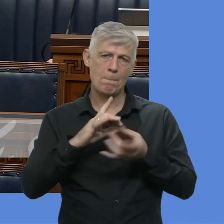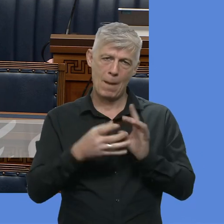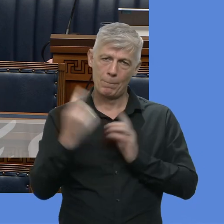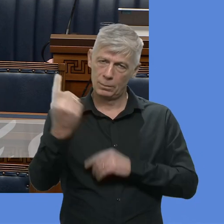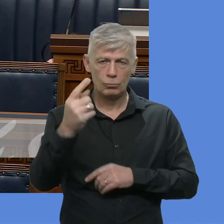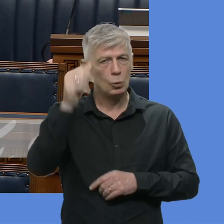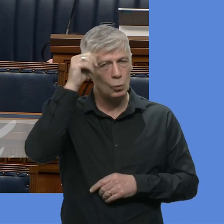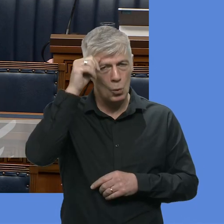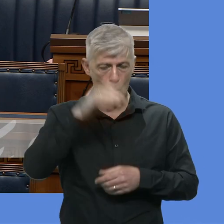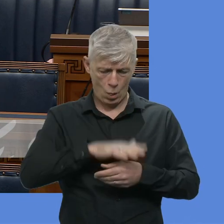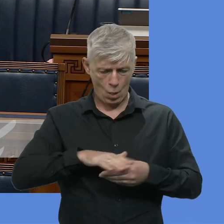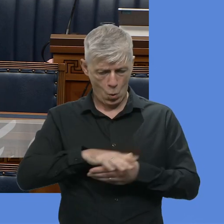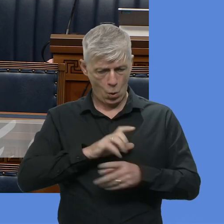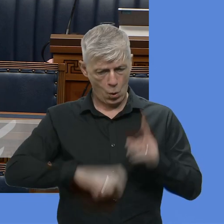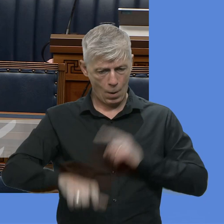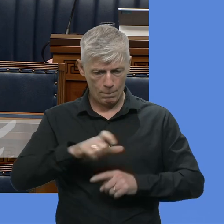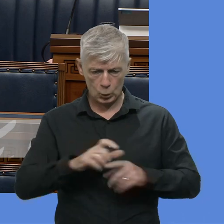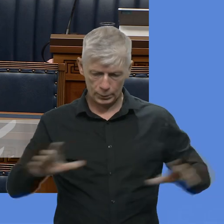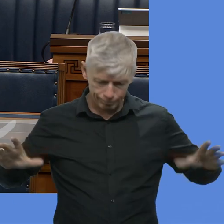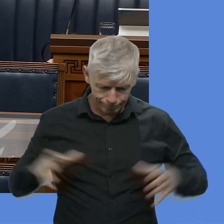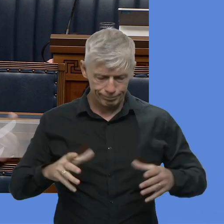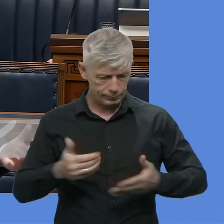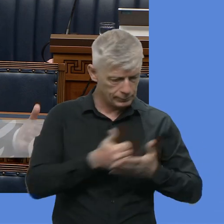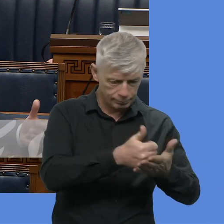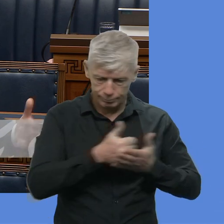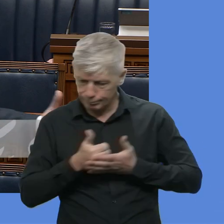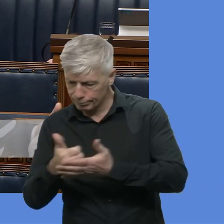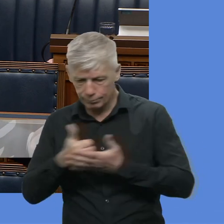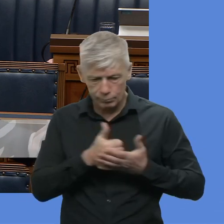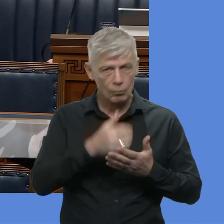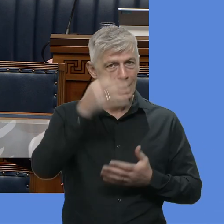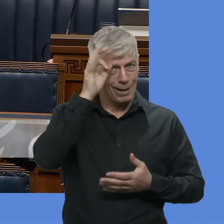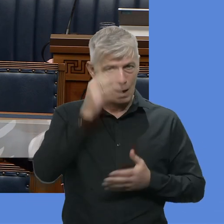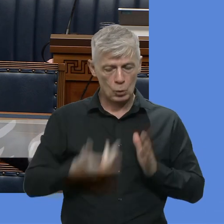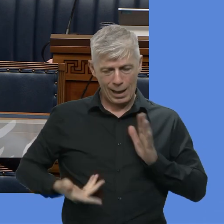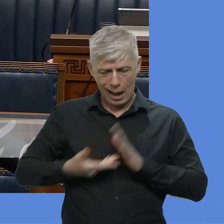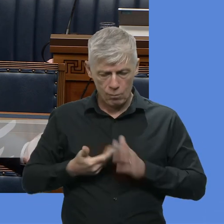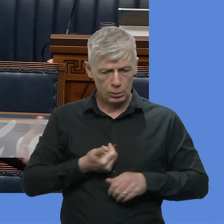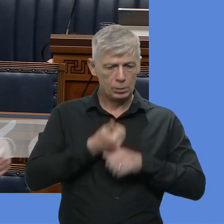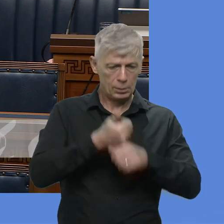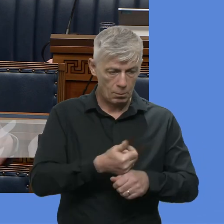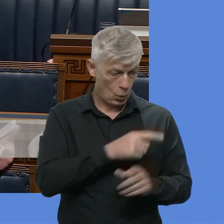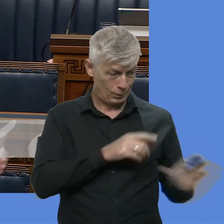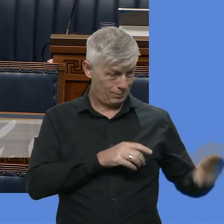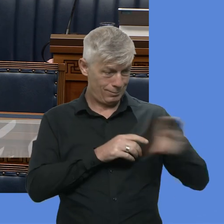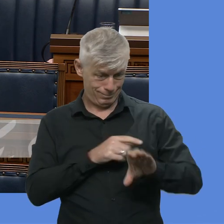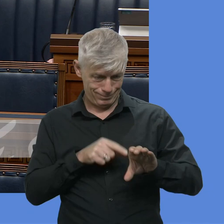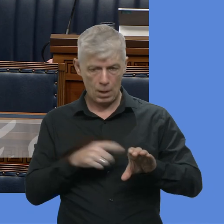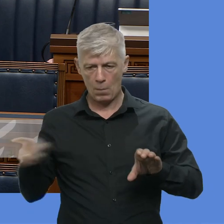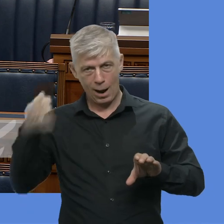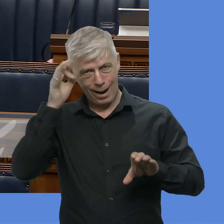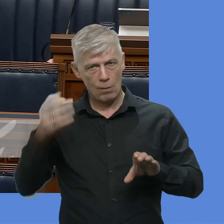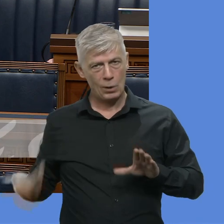the local community came together, how the council provided additional support on top of the support that was provided through